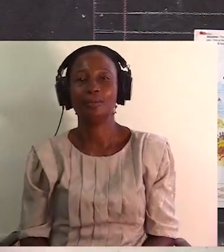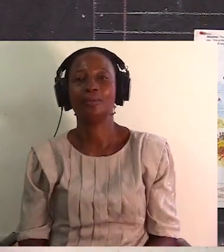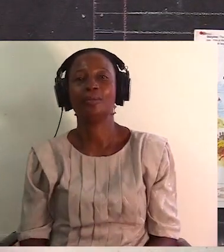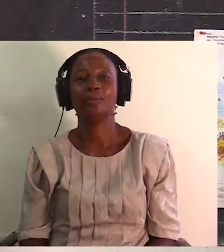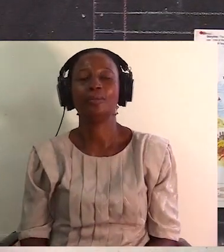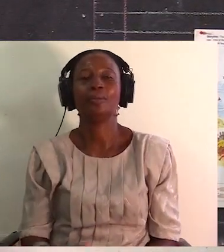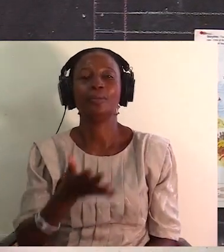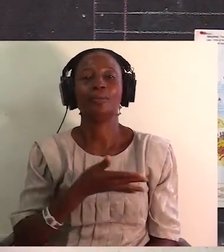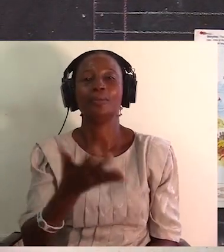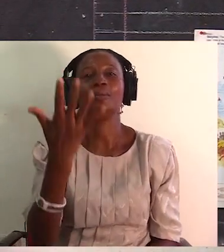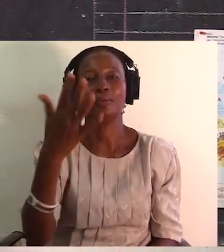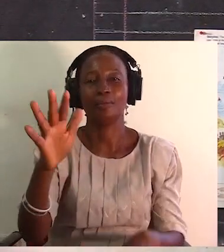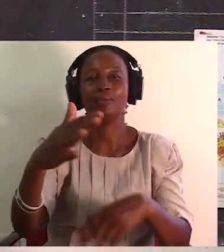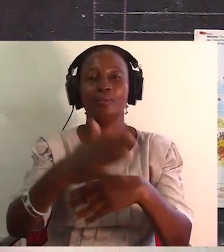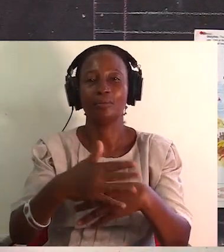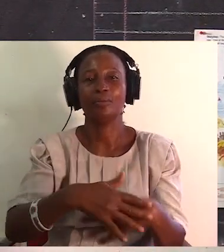Let's have the fifth one.